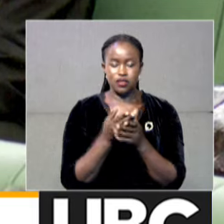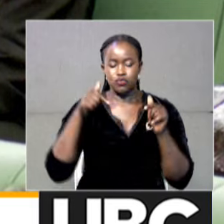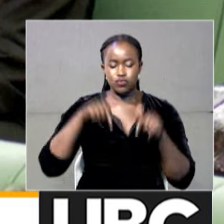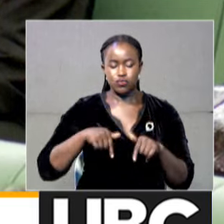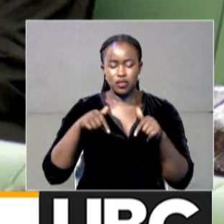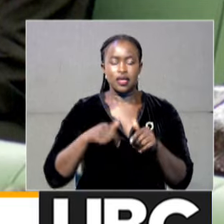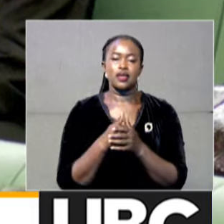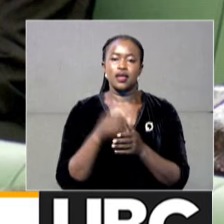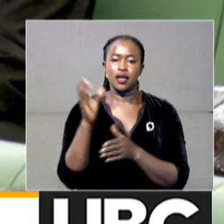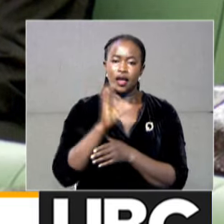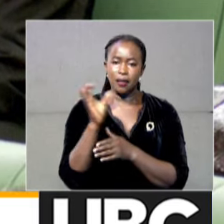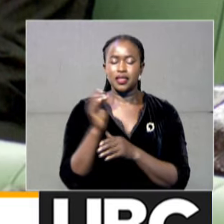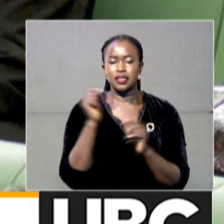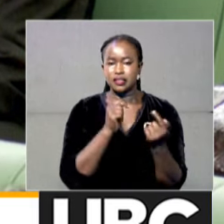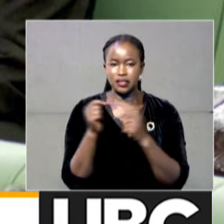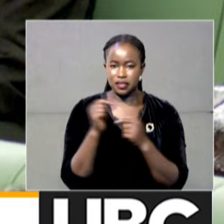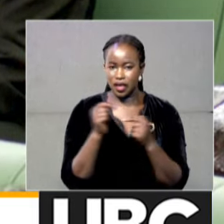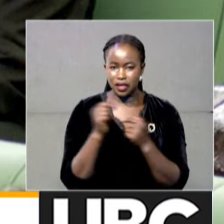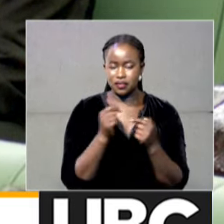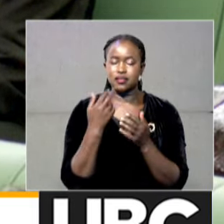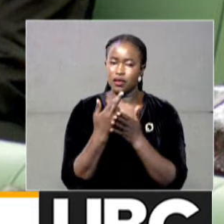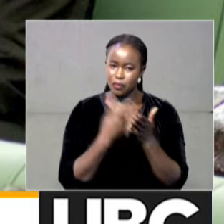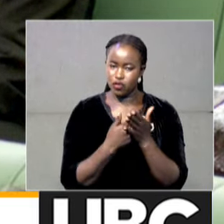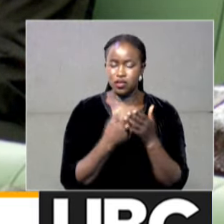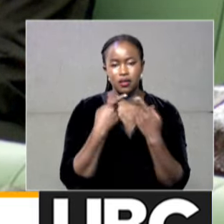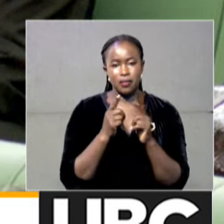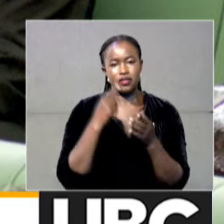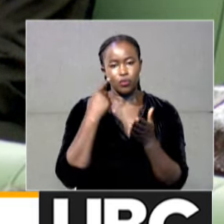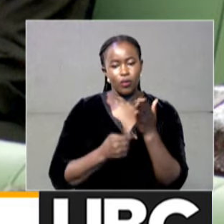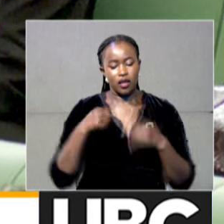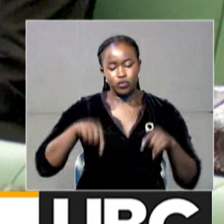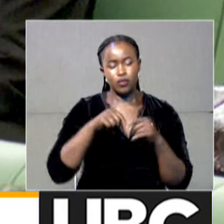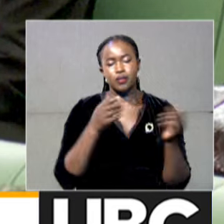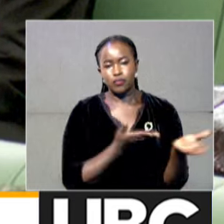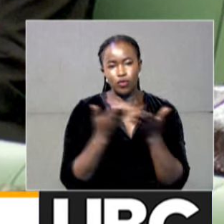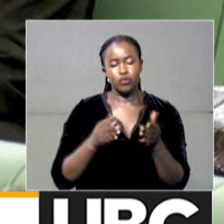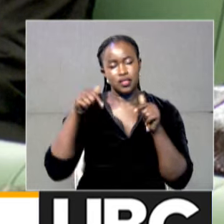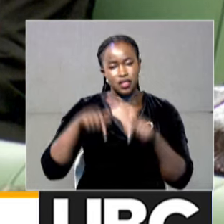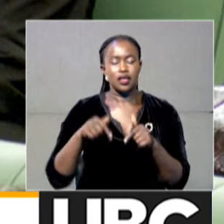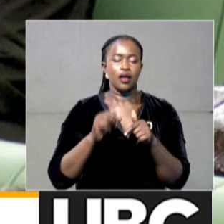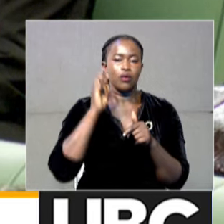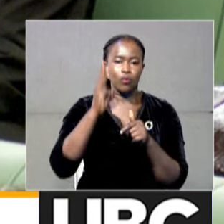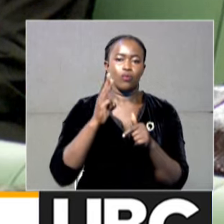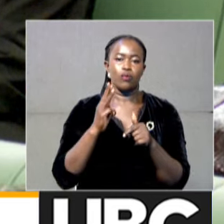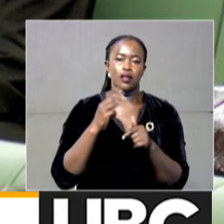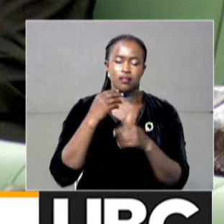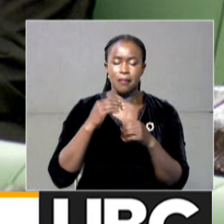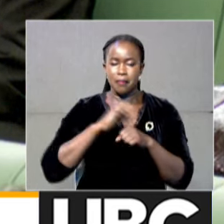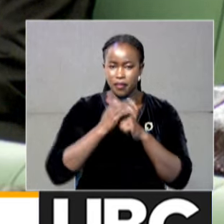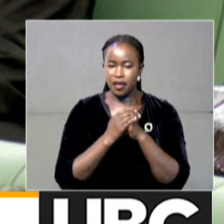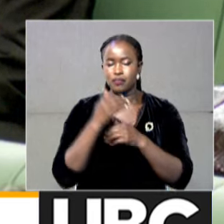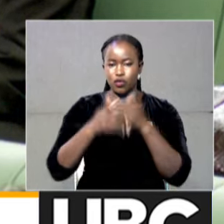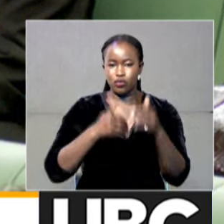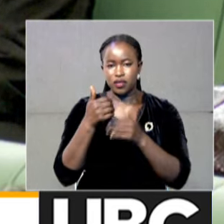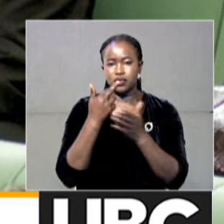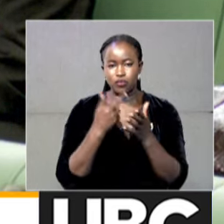Today Cabinet is discussing that progressive report. But what we have raised here is going to enrich the progressive report, because